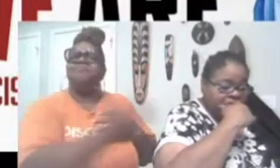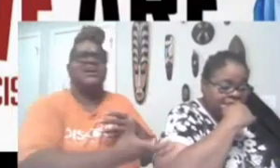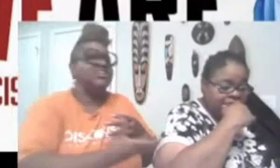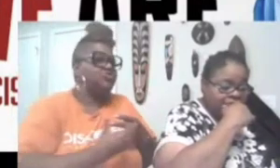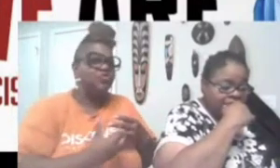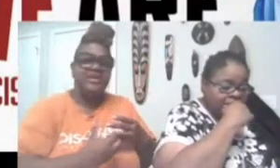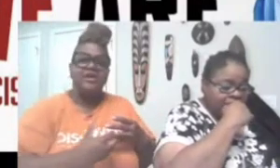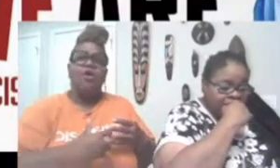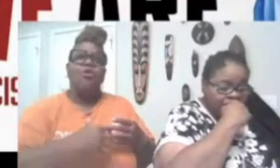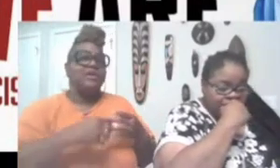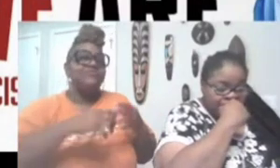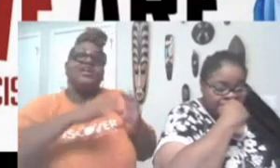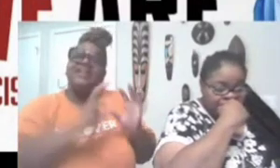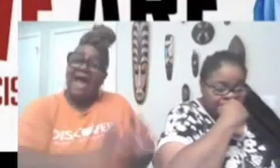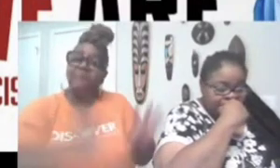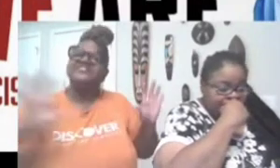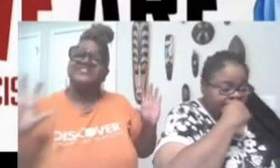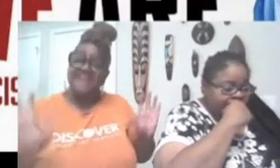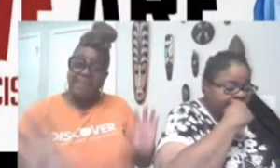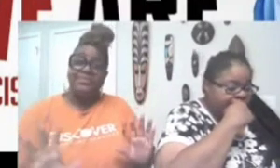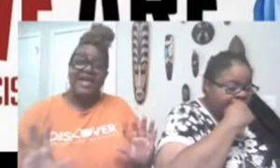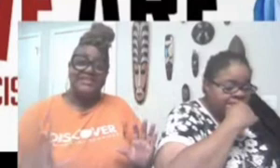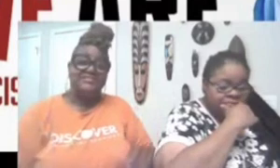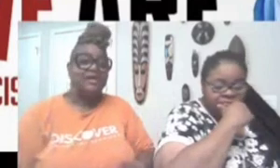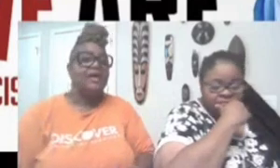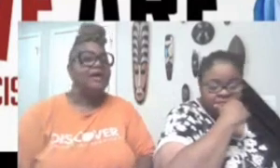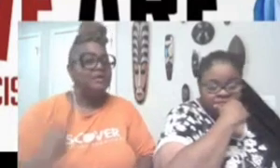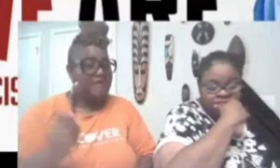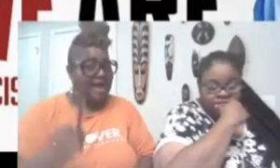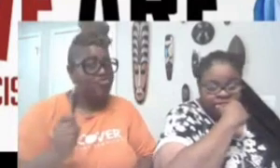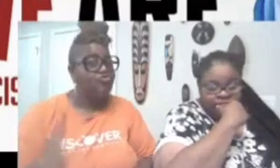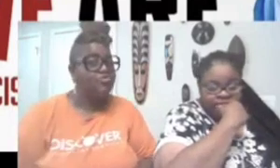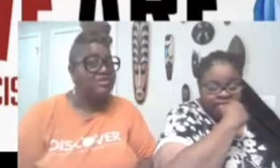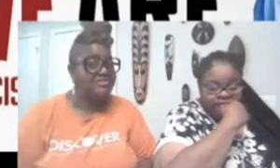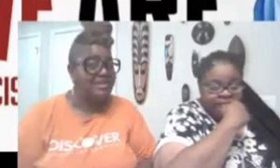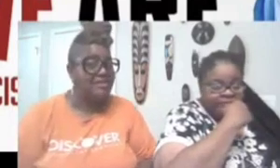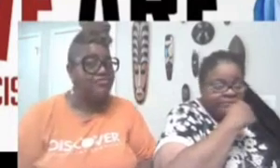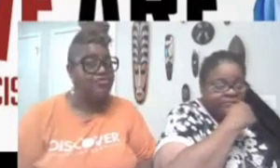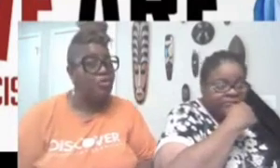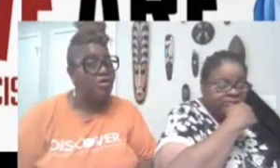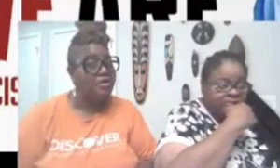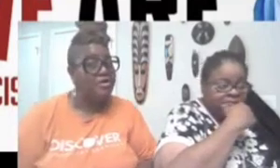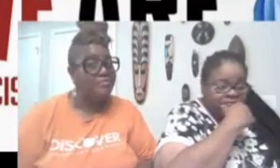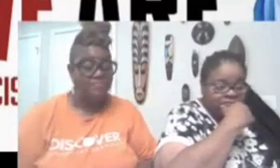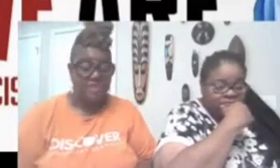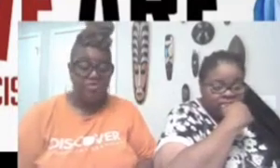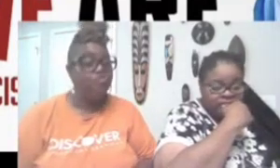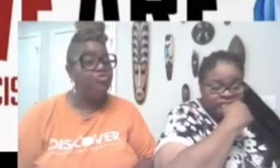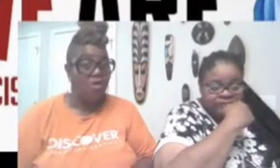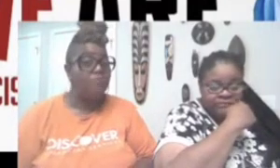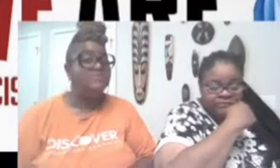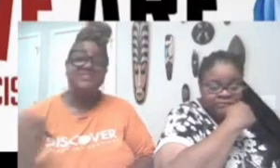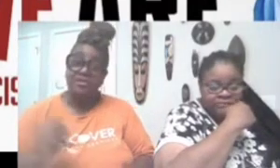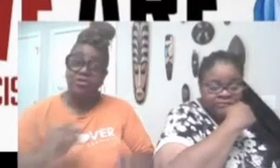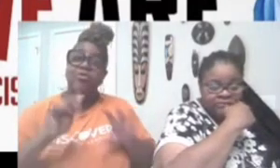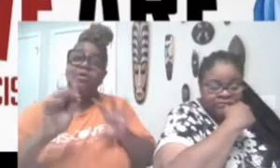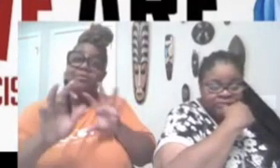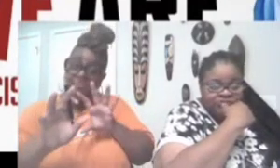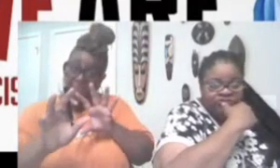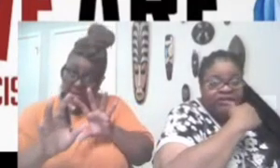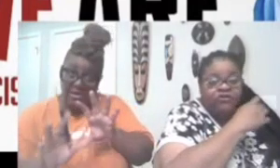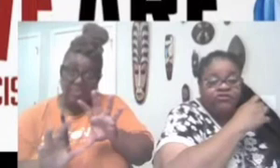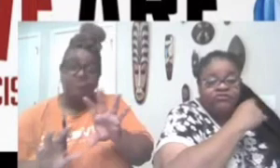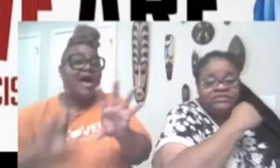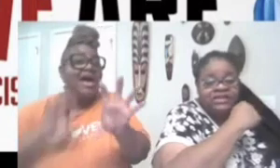want to give money to it or even allow it to take place. Not true in the state of New York. New York was still